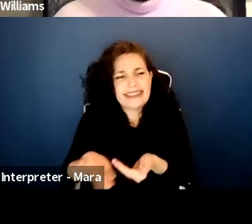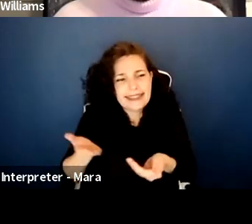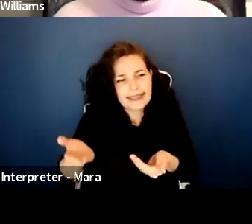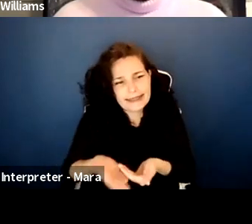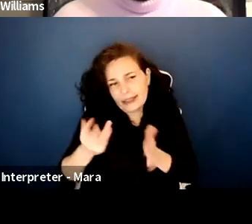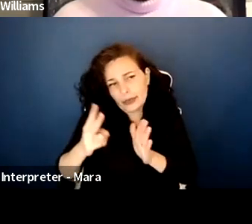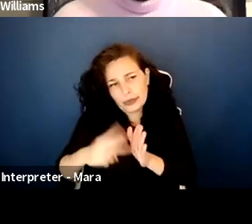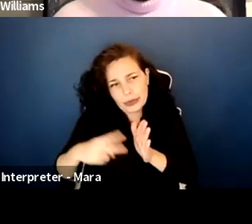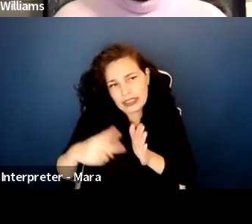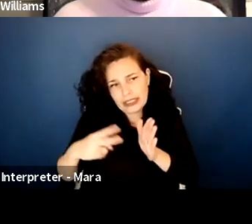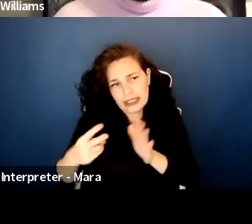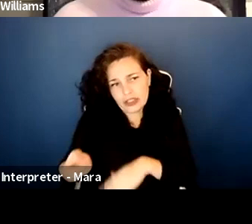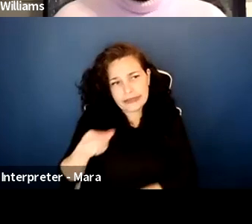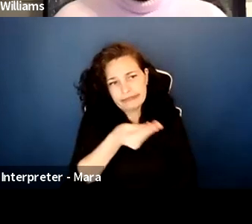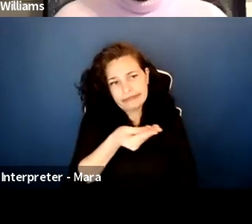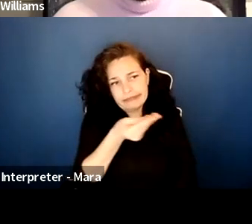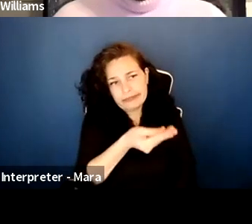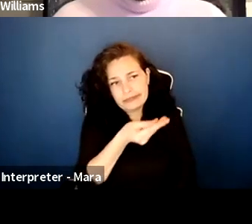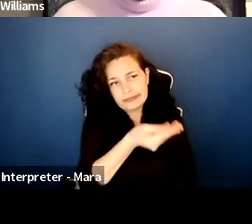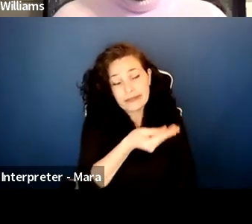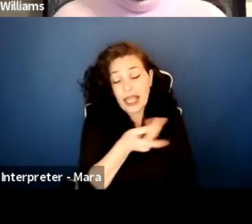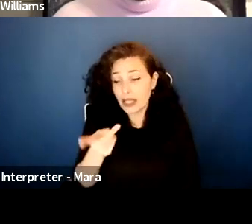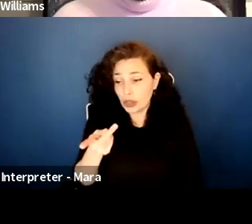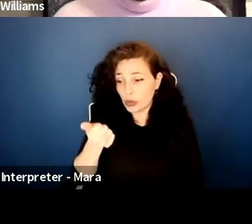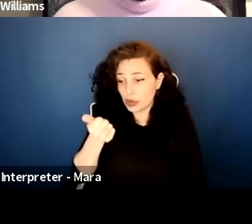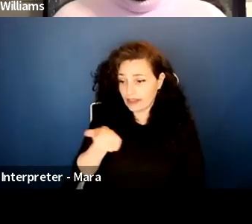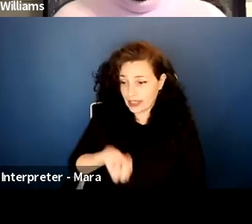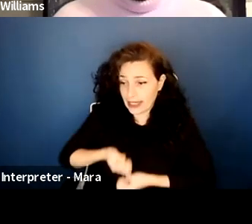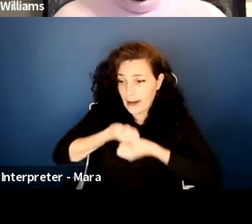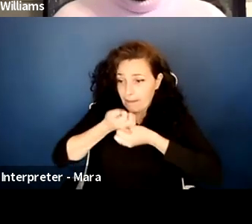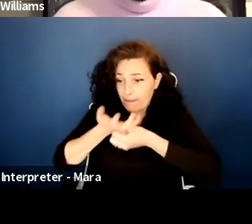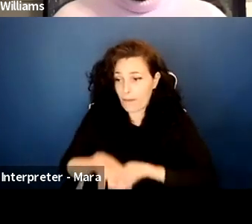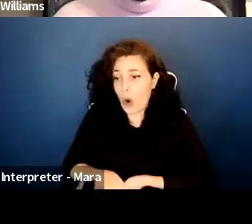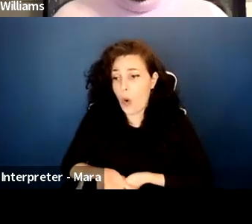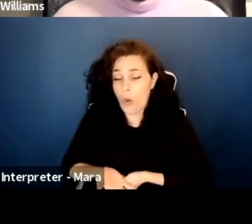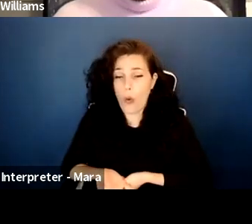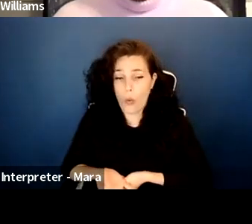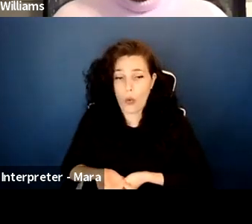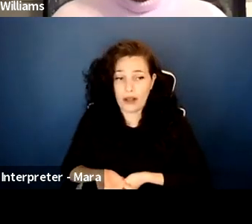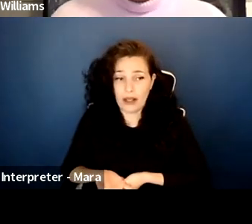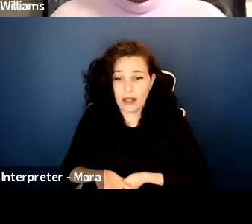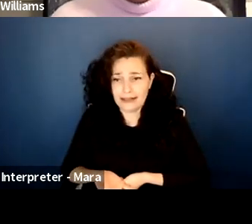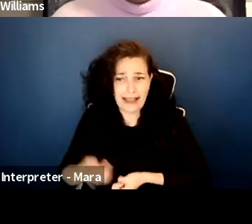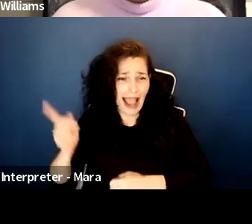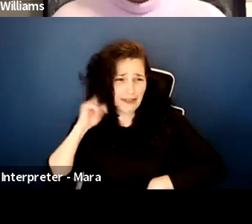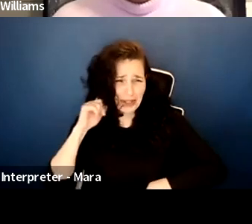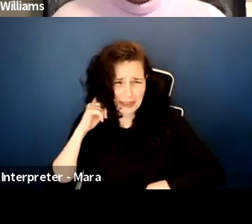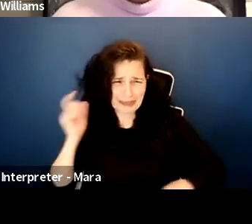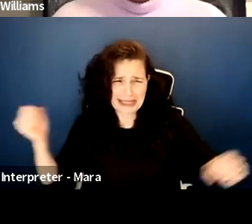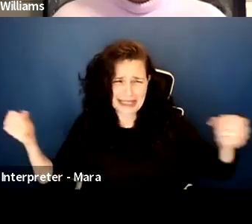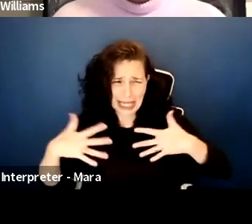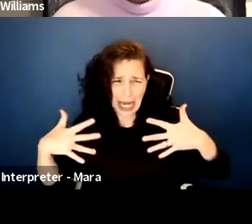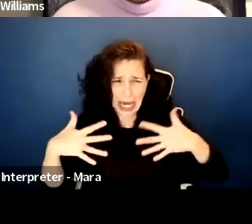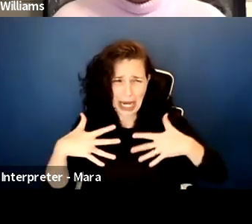of that. Is what I find. Because there's been some pretty scary, funny readers that kind of distract.